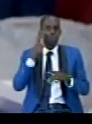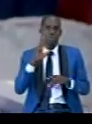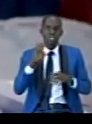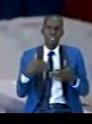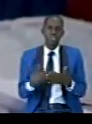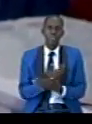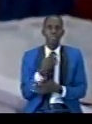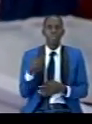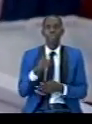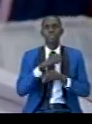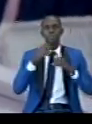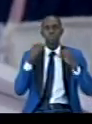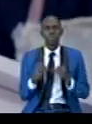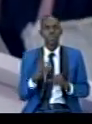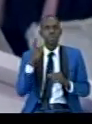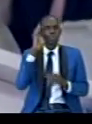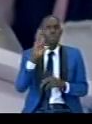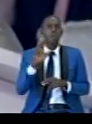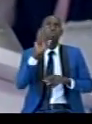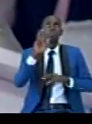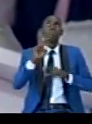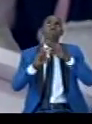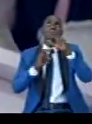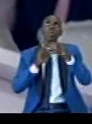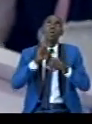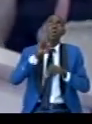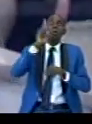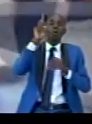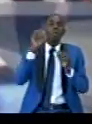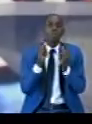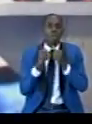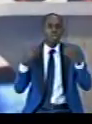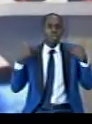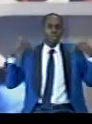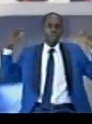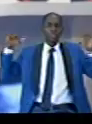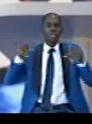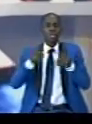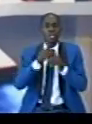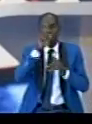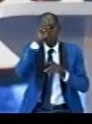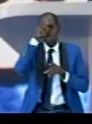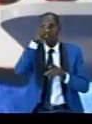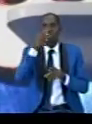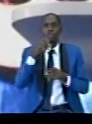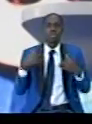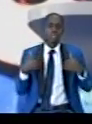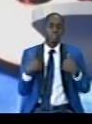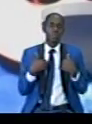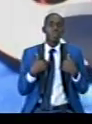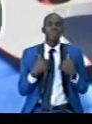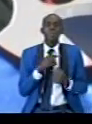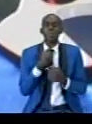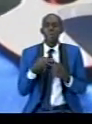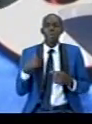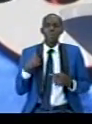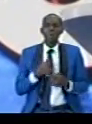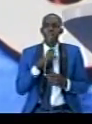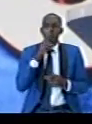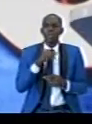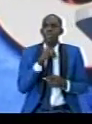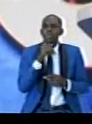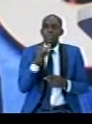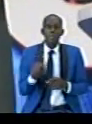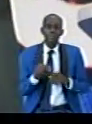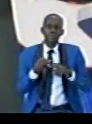shall mount up with wings as eagles. You know, when we are not waiting upon the Lord, the wings